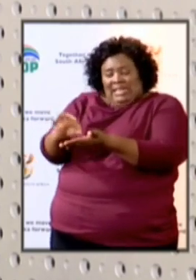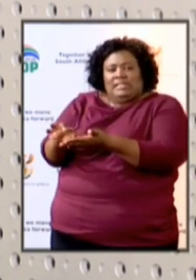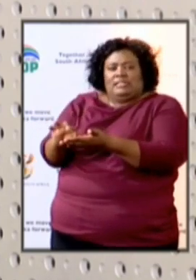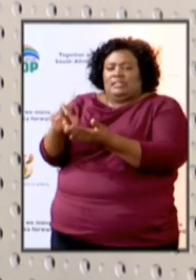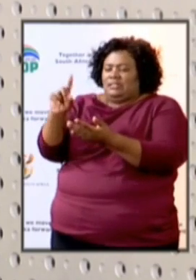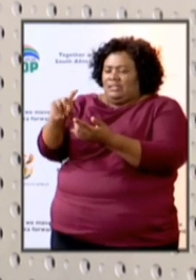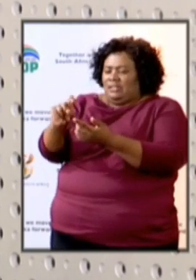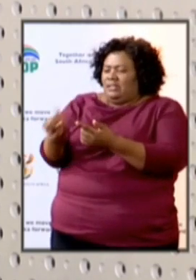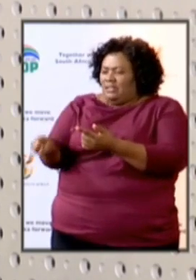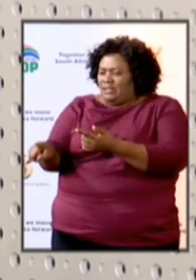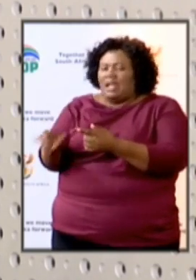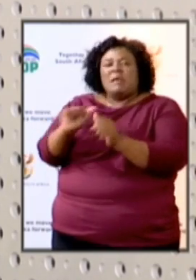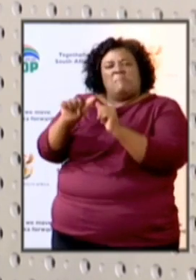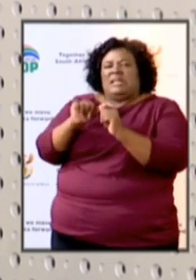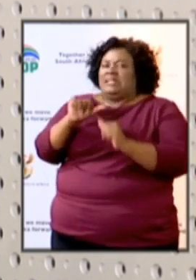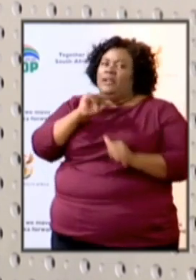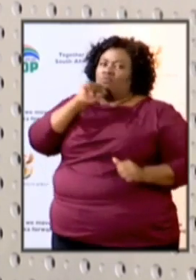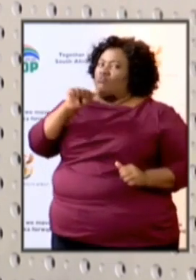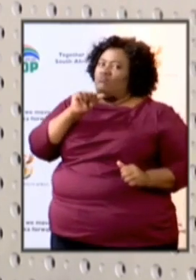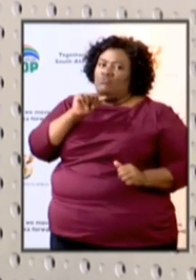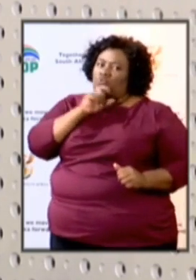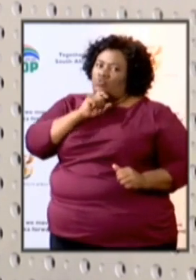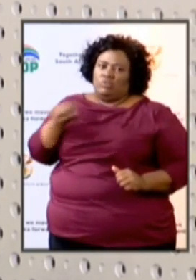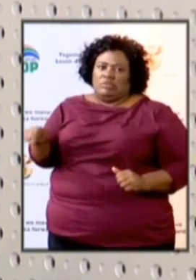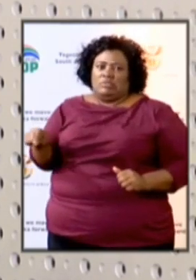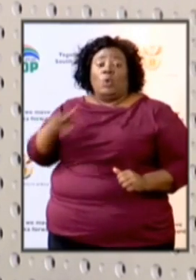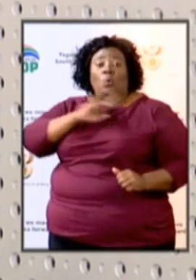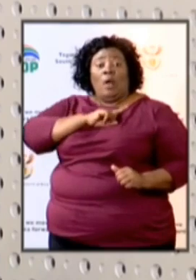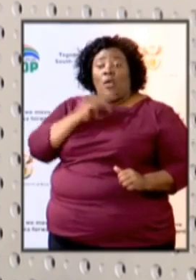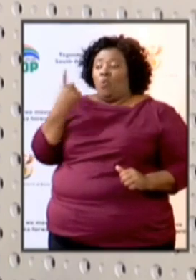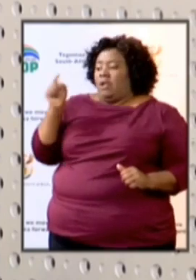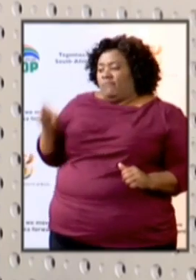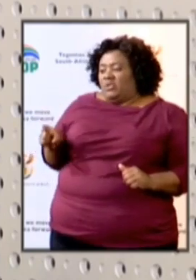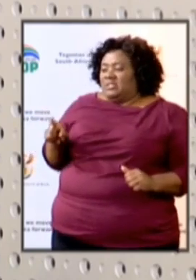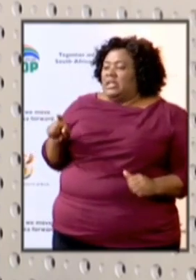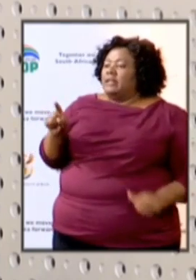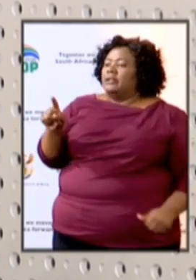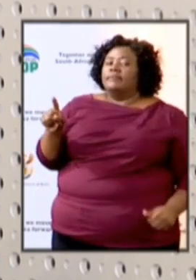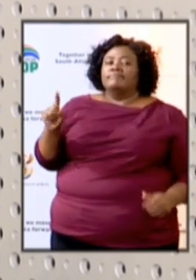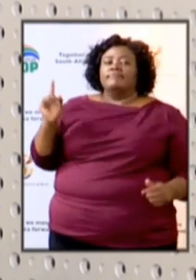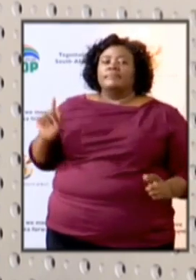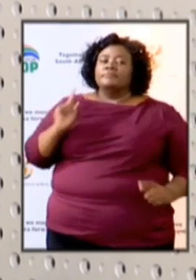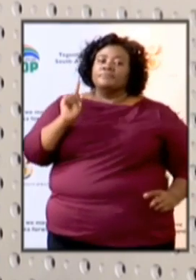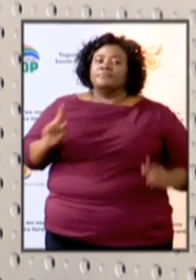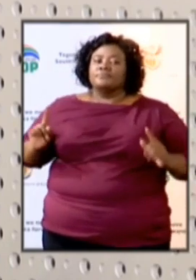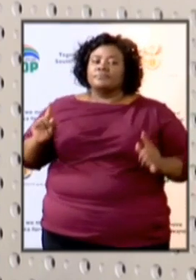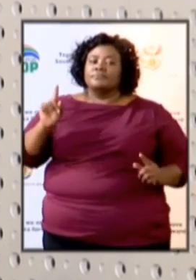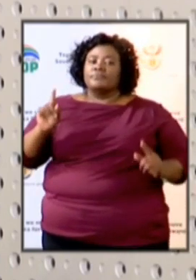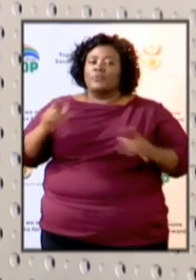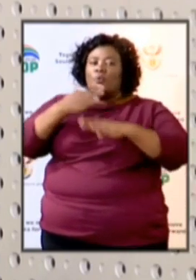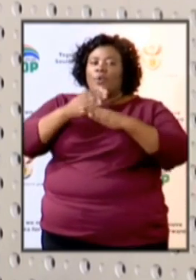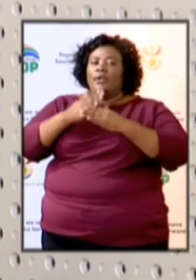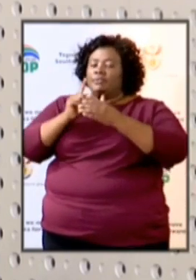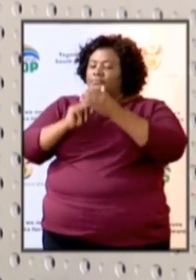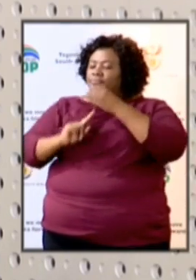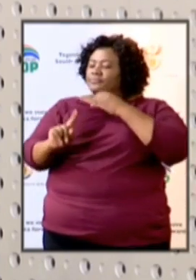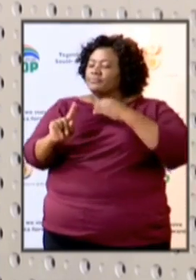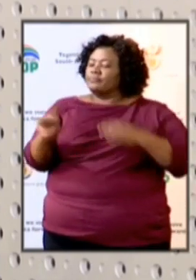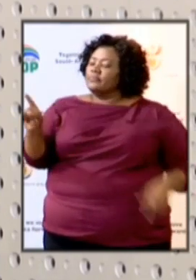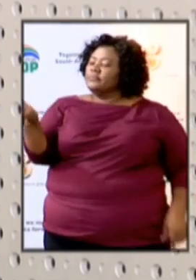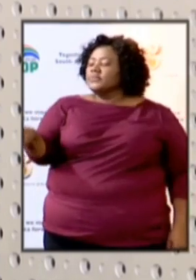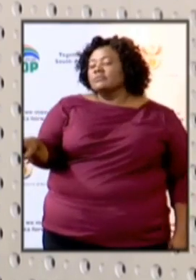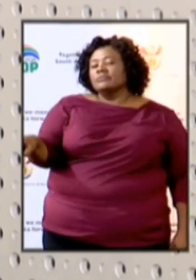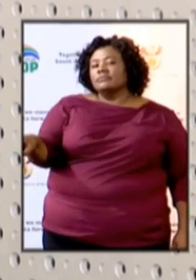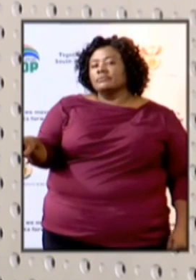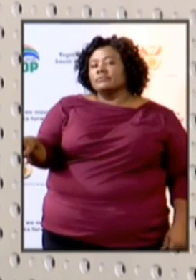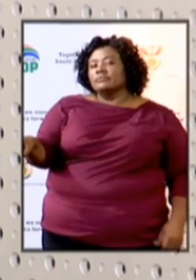be better not to use it. Because if one person is carrying corona in their finger and they